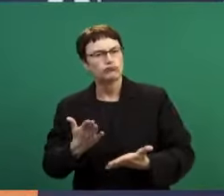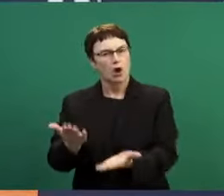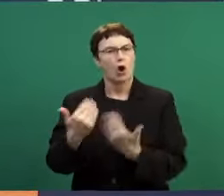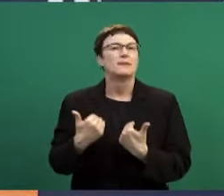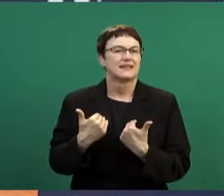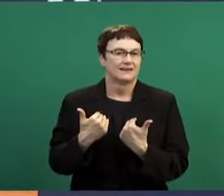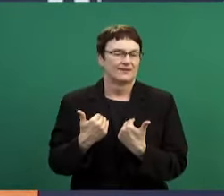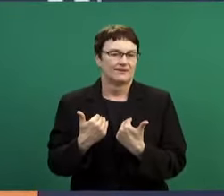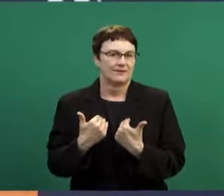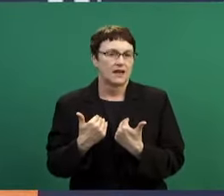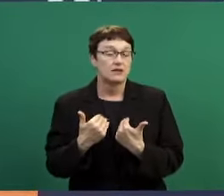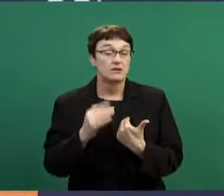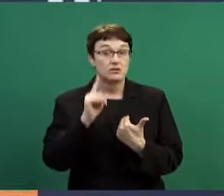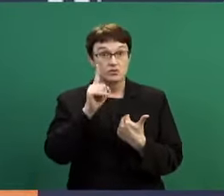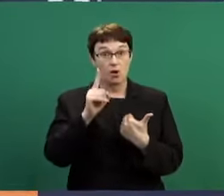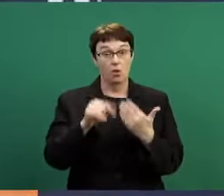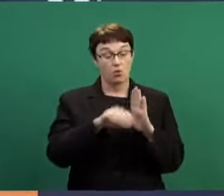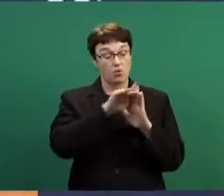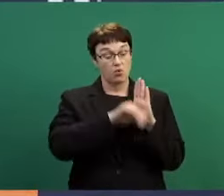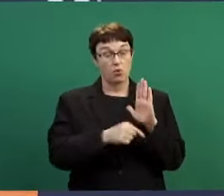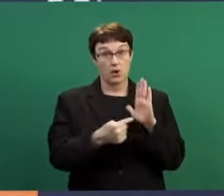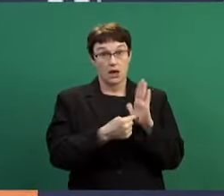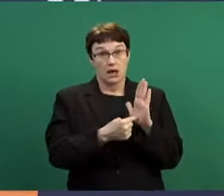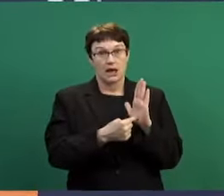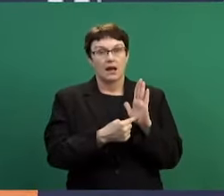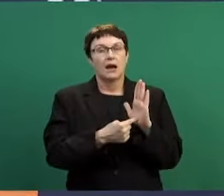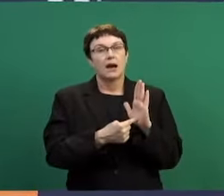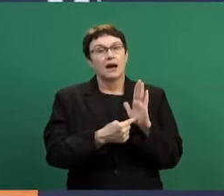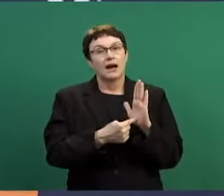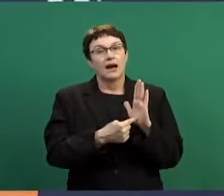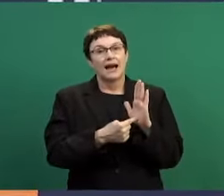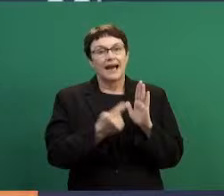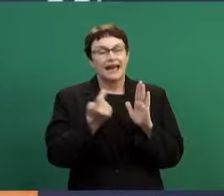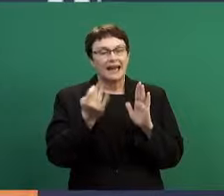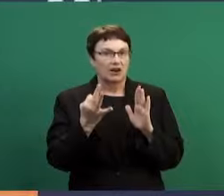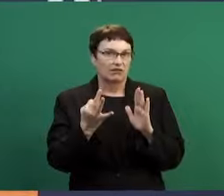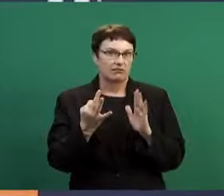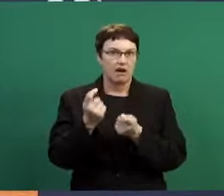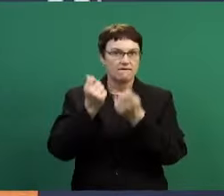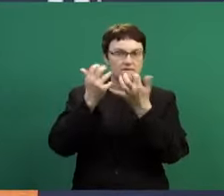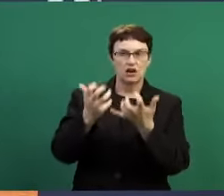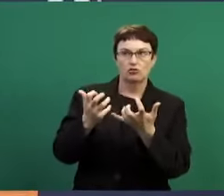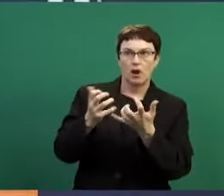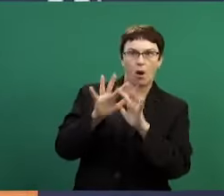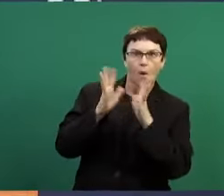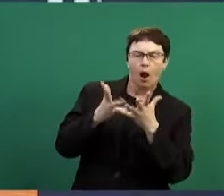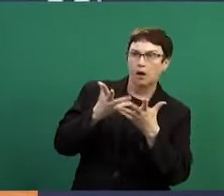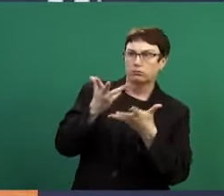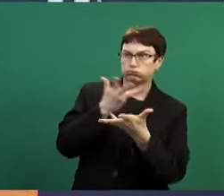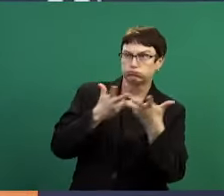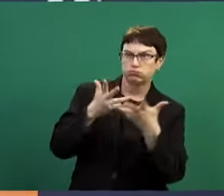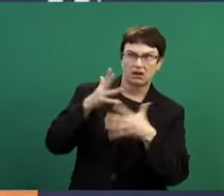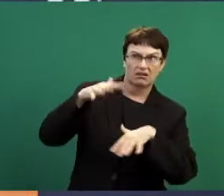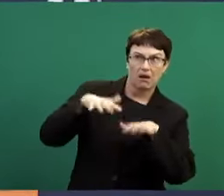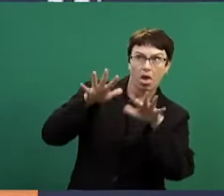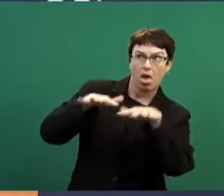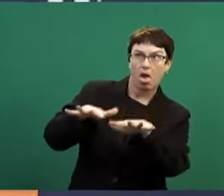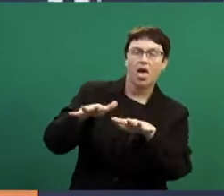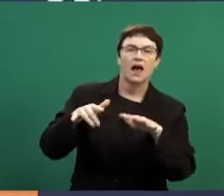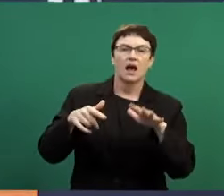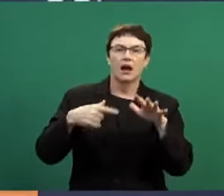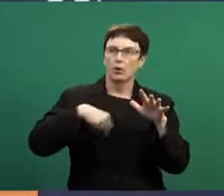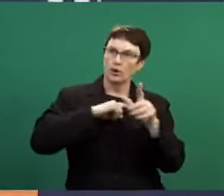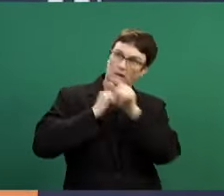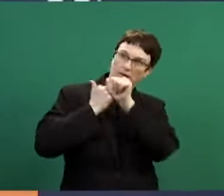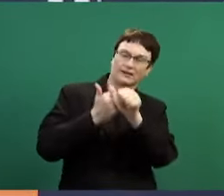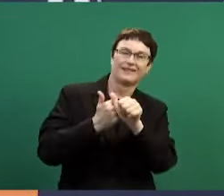conditions indices are tricky. They are driven by all sorts of assumptions.